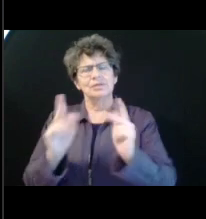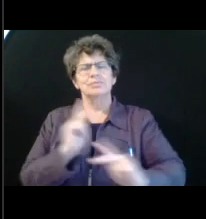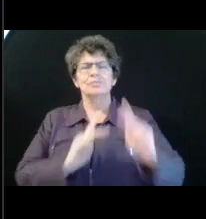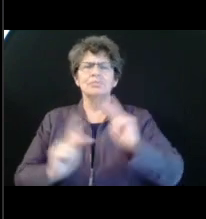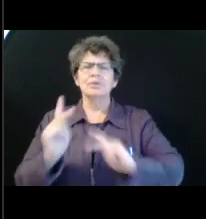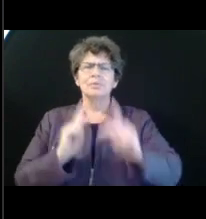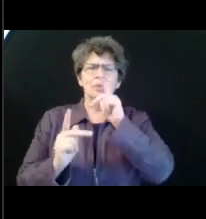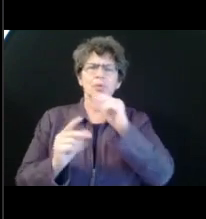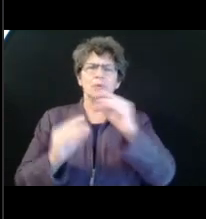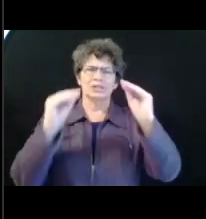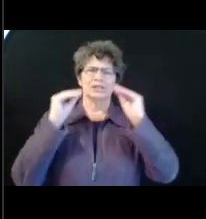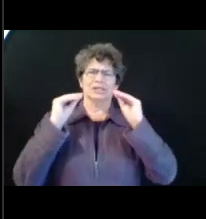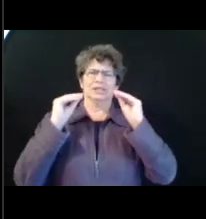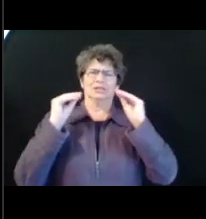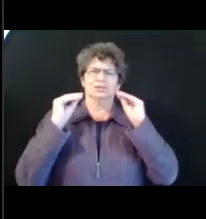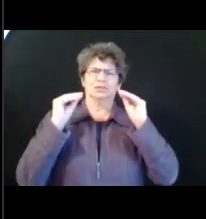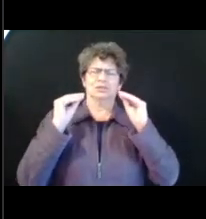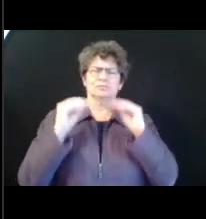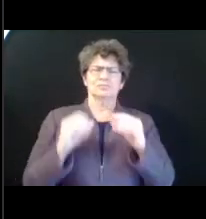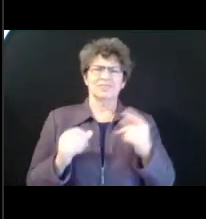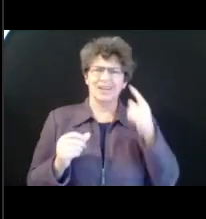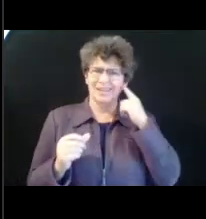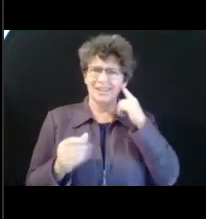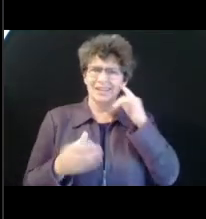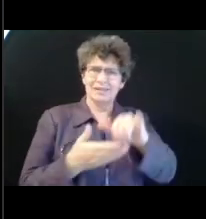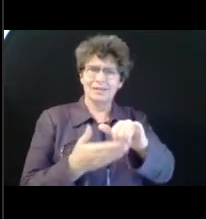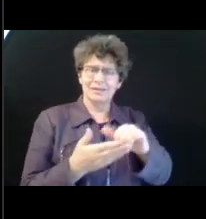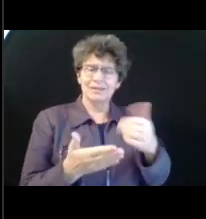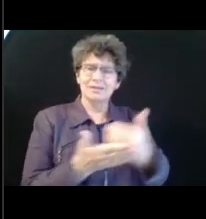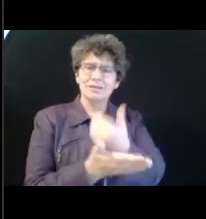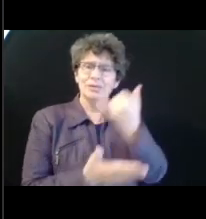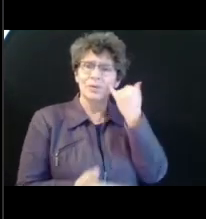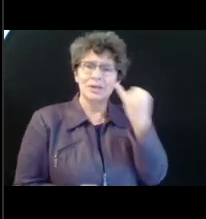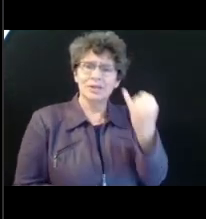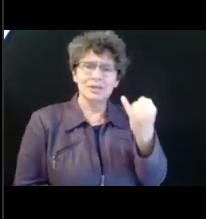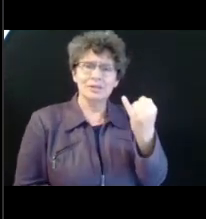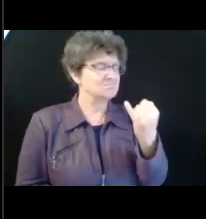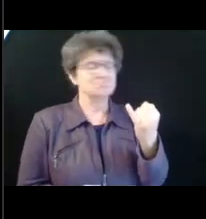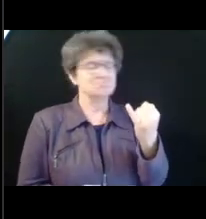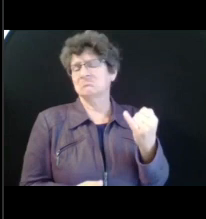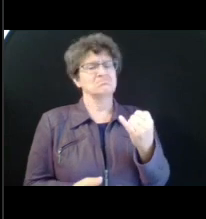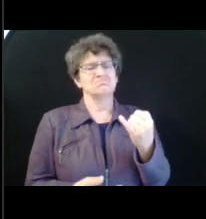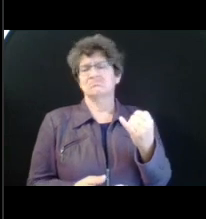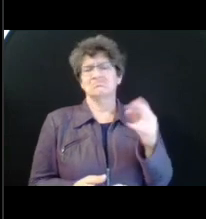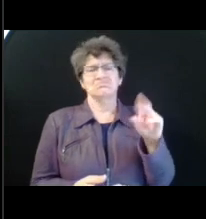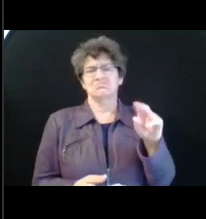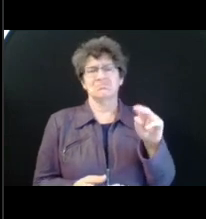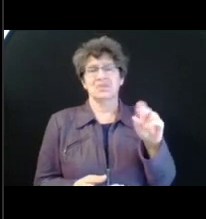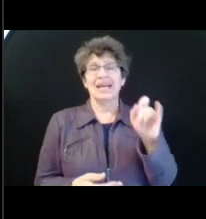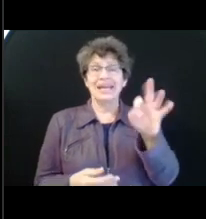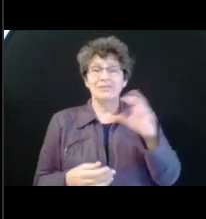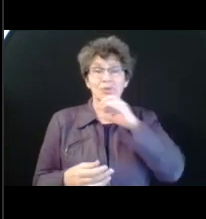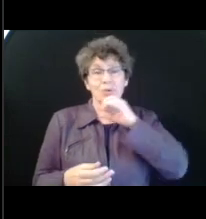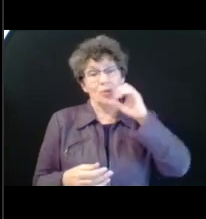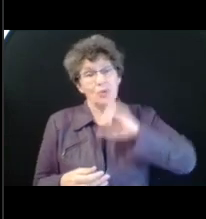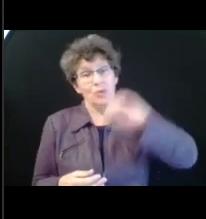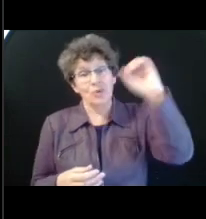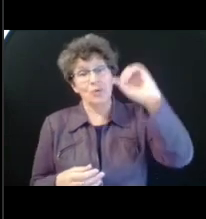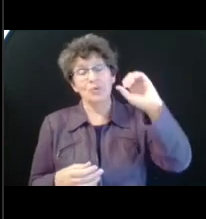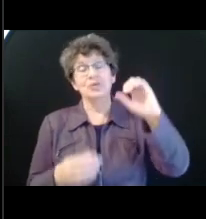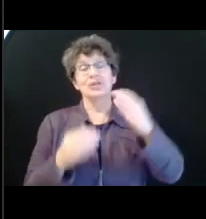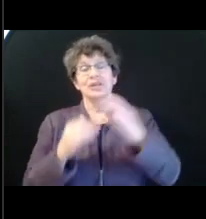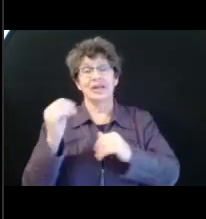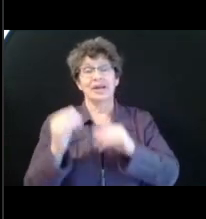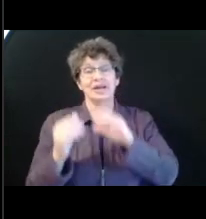to you. And in fact, if you've passed about 45, you probably have a toolbox of